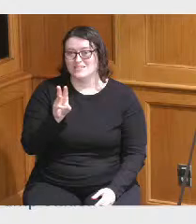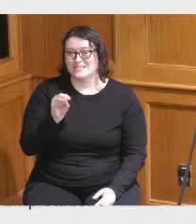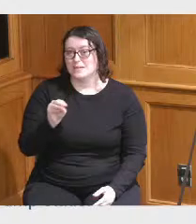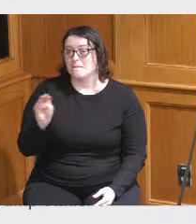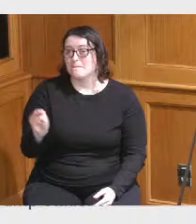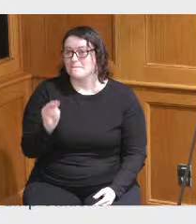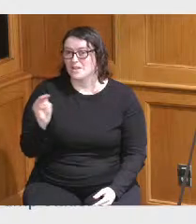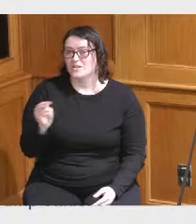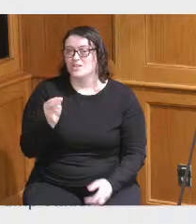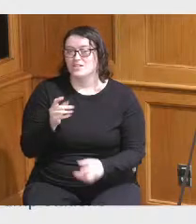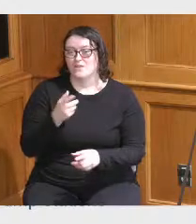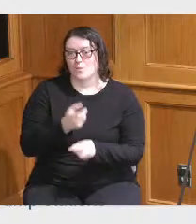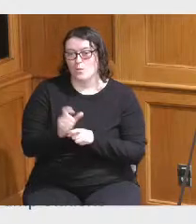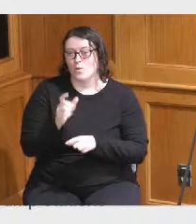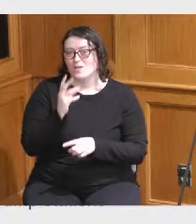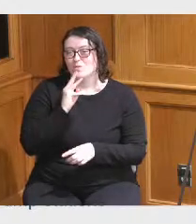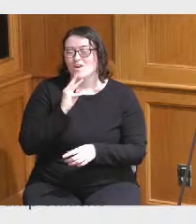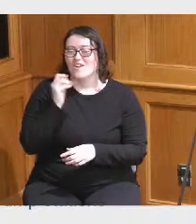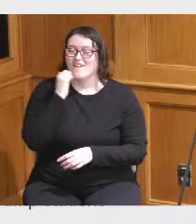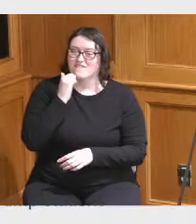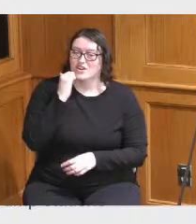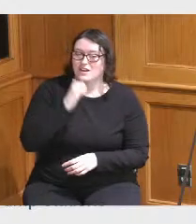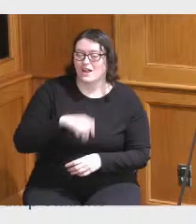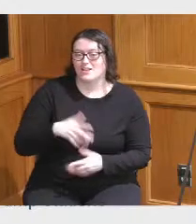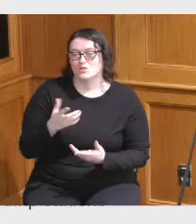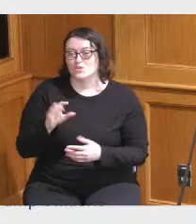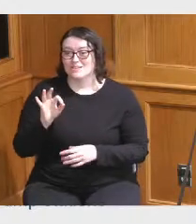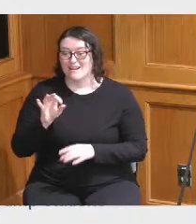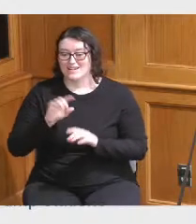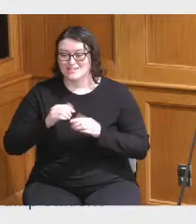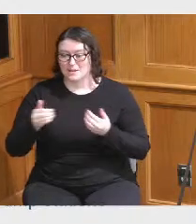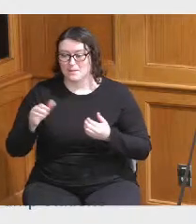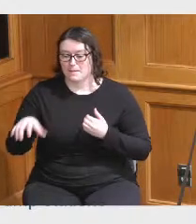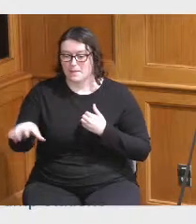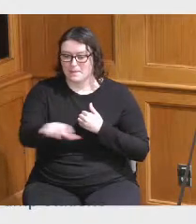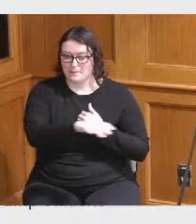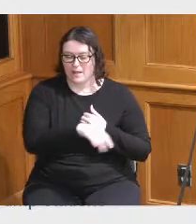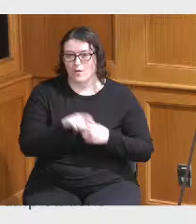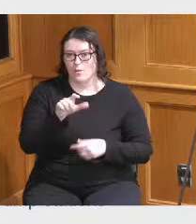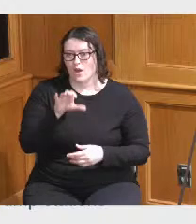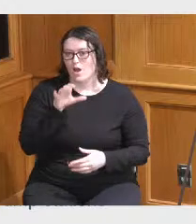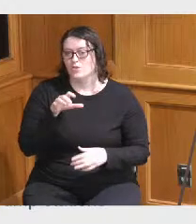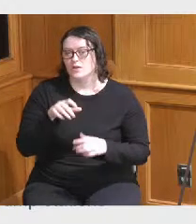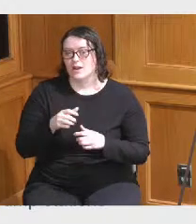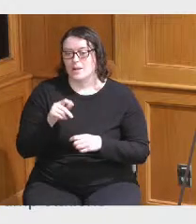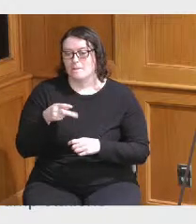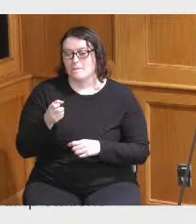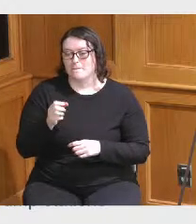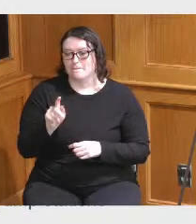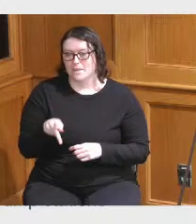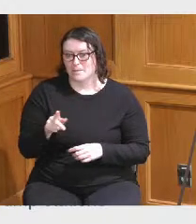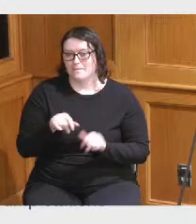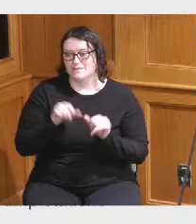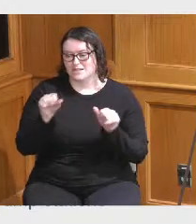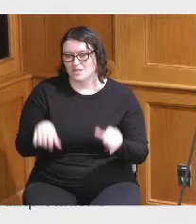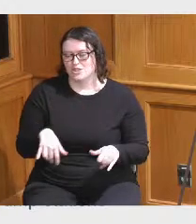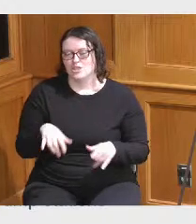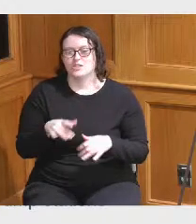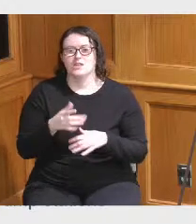wastewater daily. We do that through 9 treatment plants, 100 pump stations, and we're serving